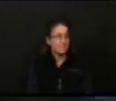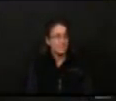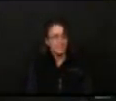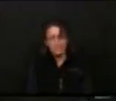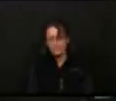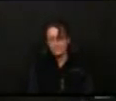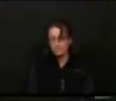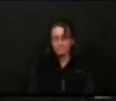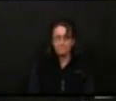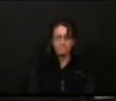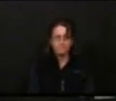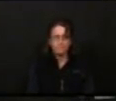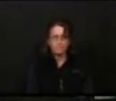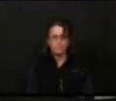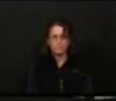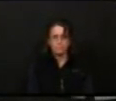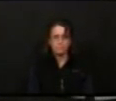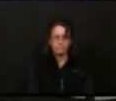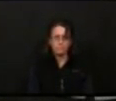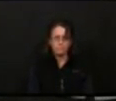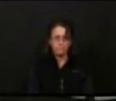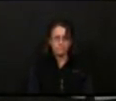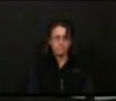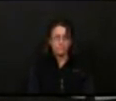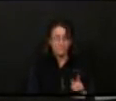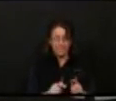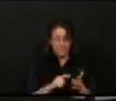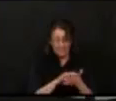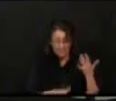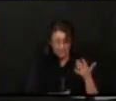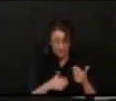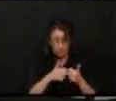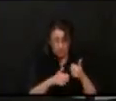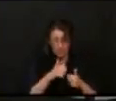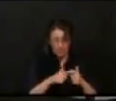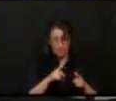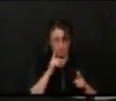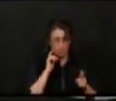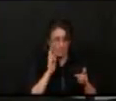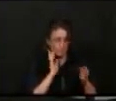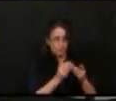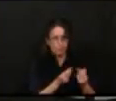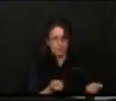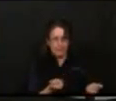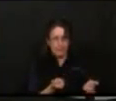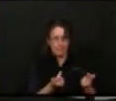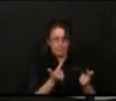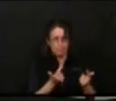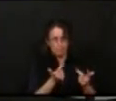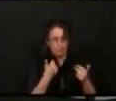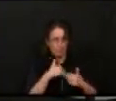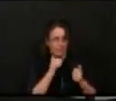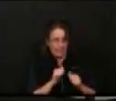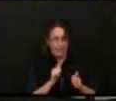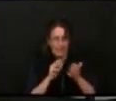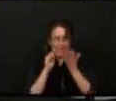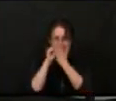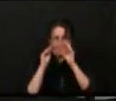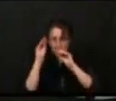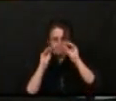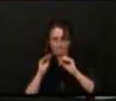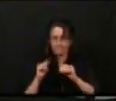discussions this year. And then I think what we'll do is we'll try to hear from Patrick and from various